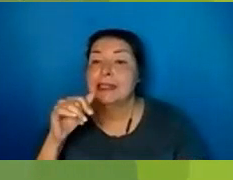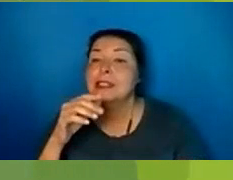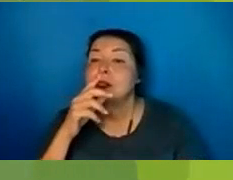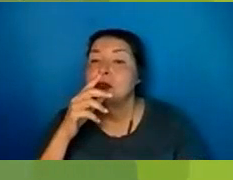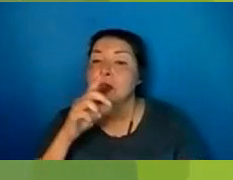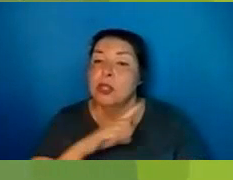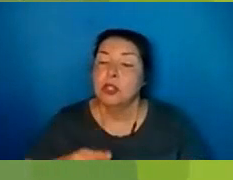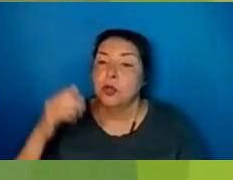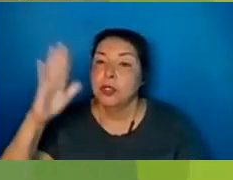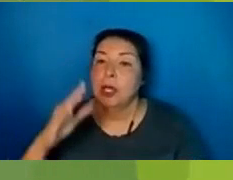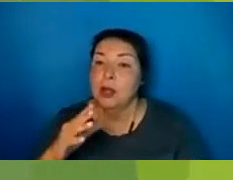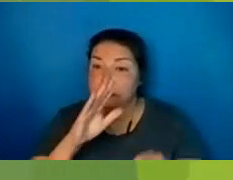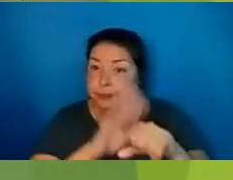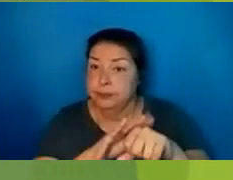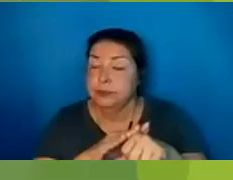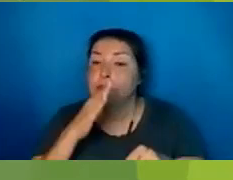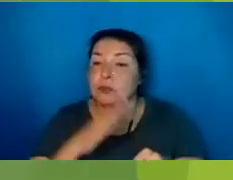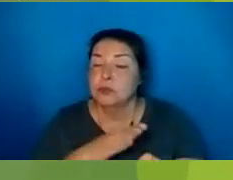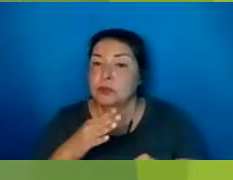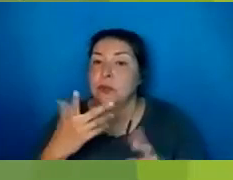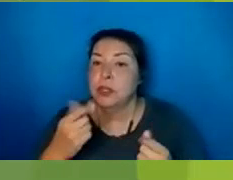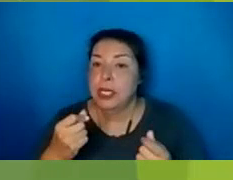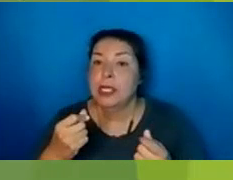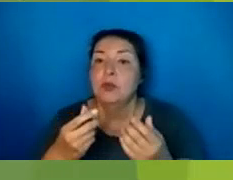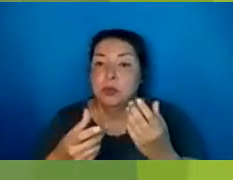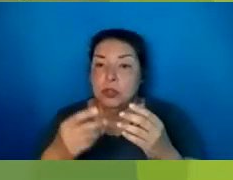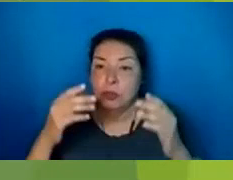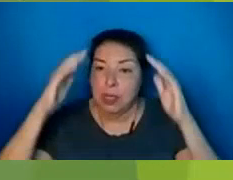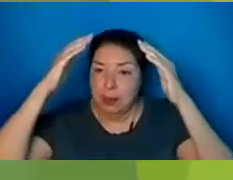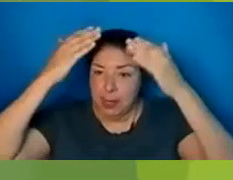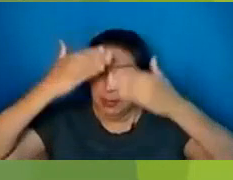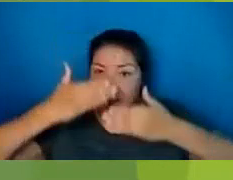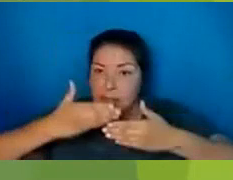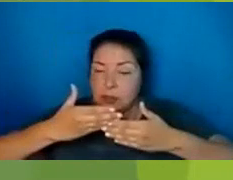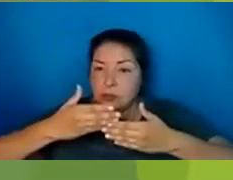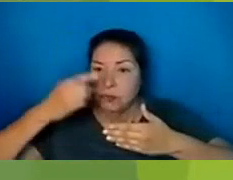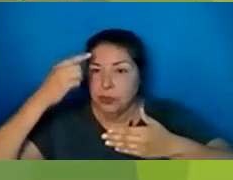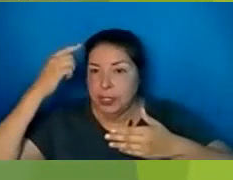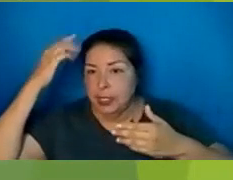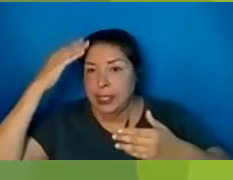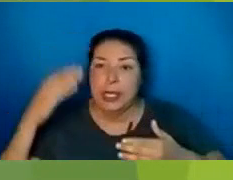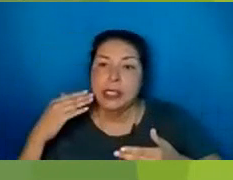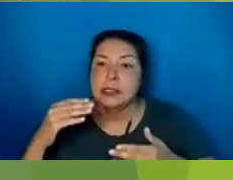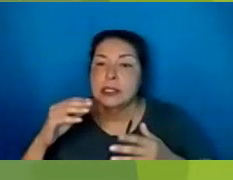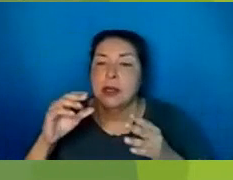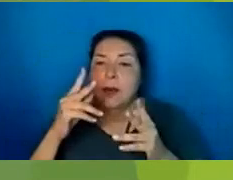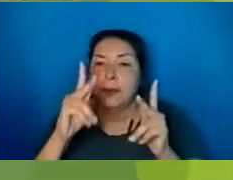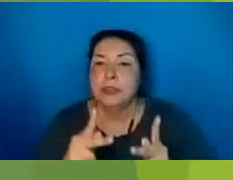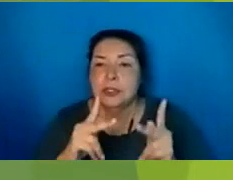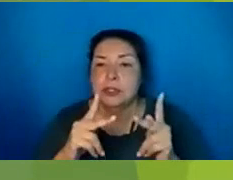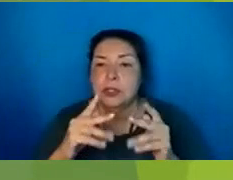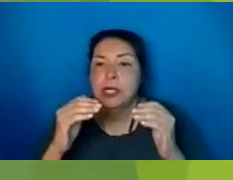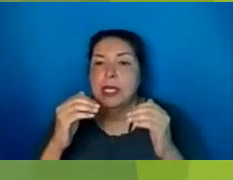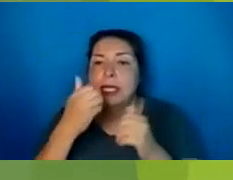sew magic bands on all wrists and make veils for the heads of persons of every stature to hunt